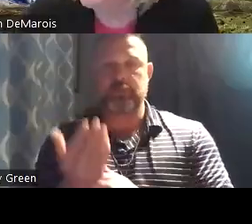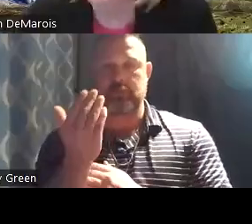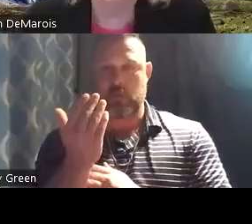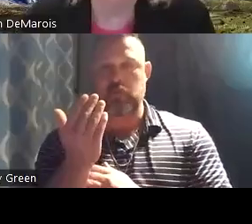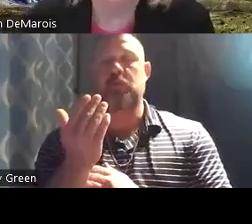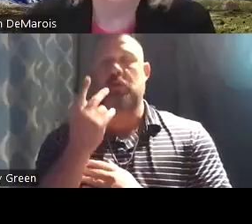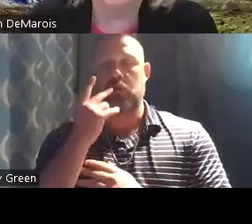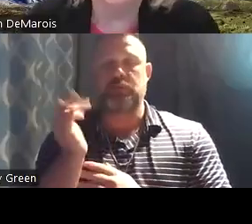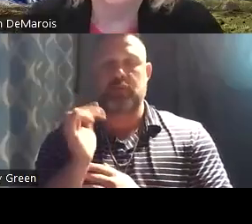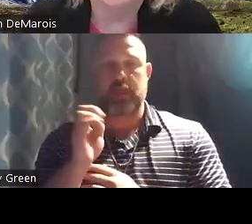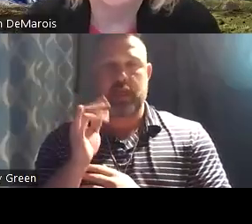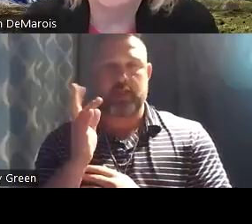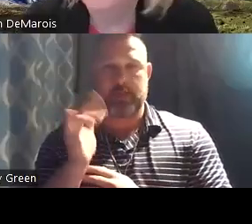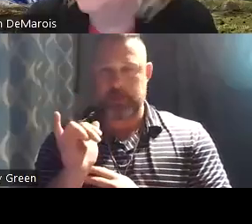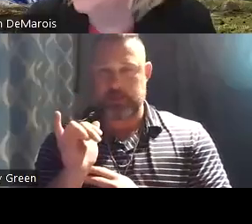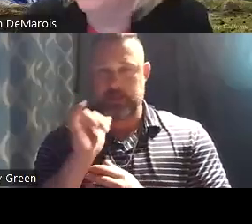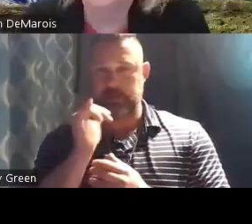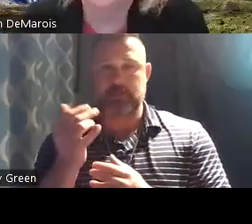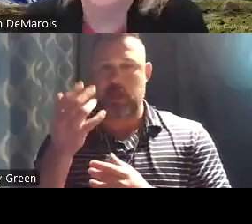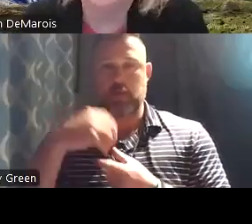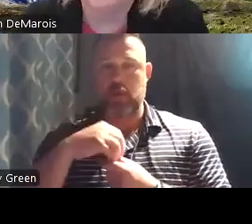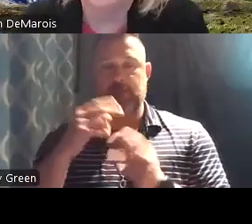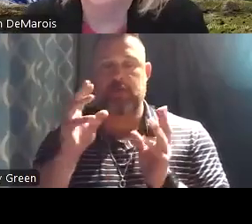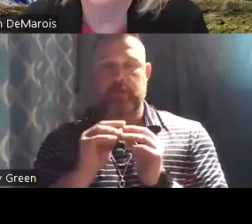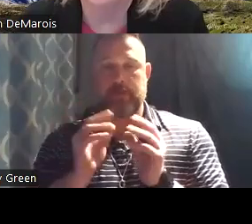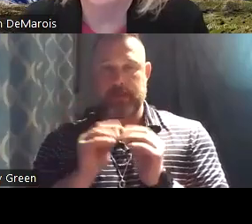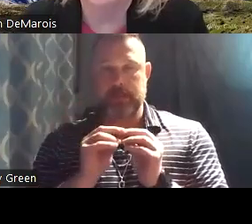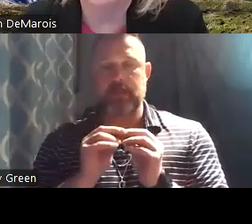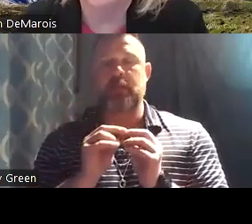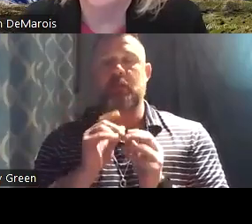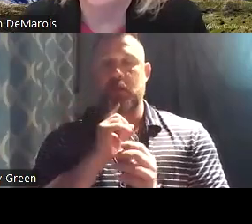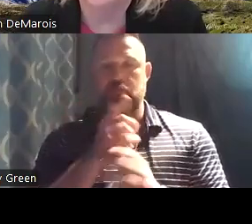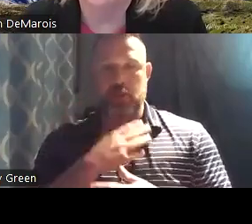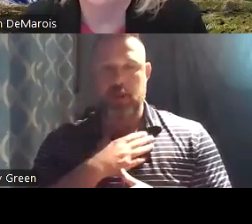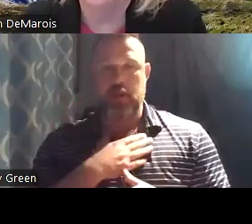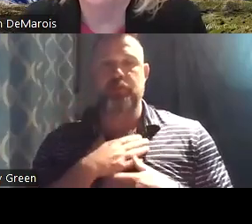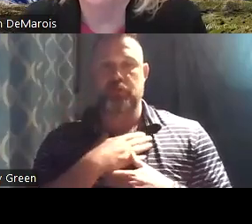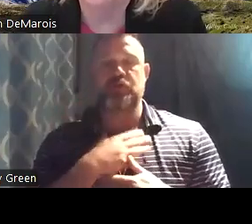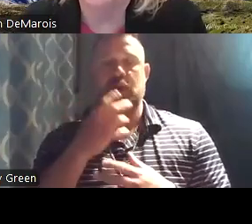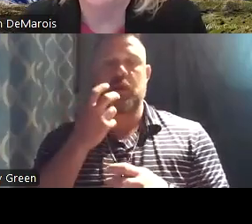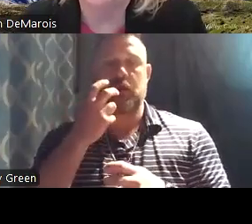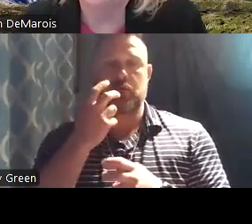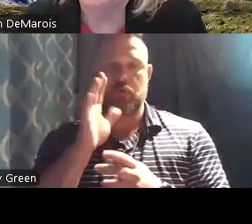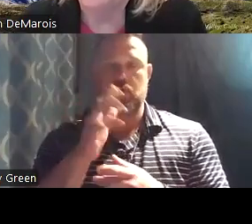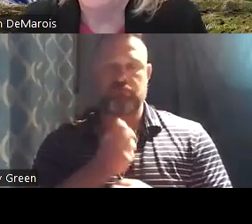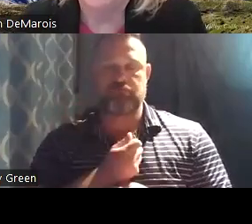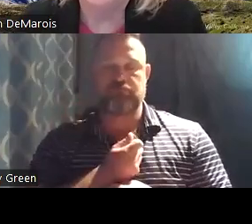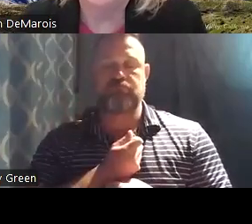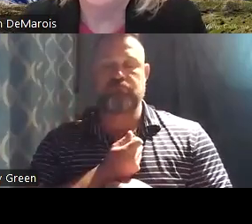like Emily is not part of the meeting any longer, but I just really appreciated her heartfelt